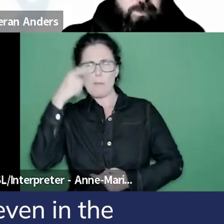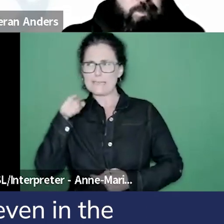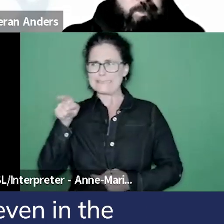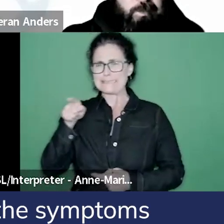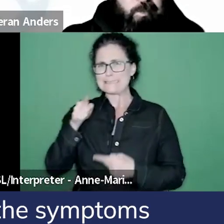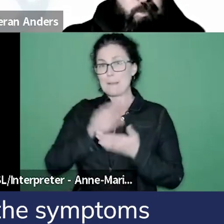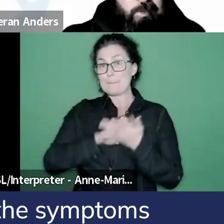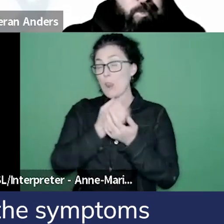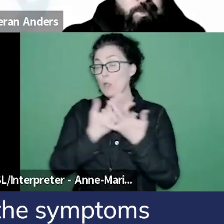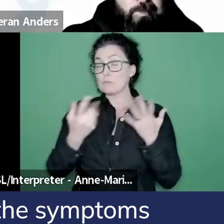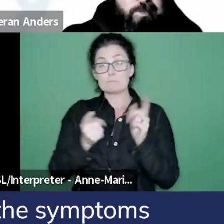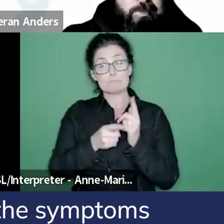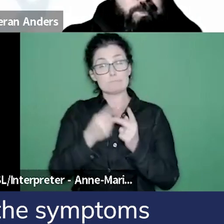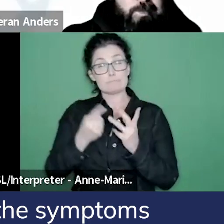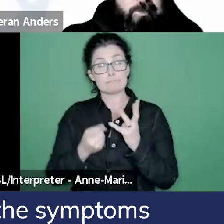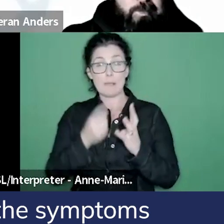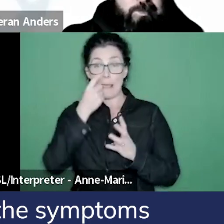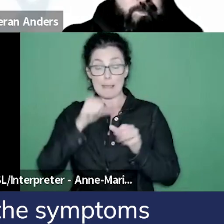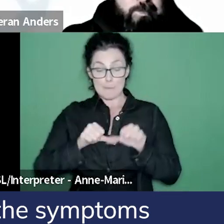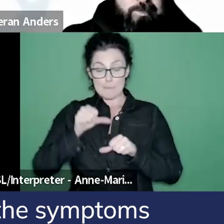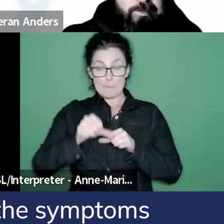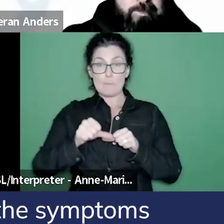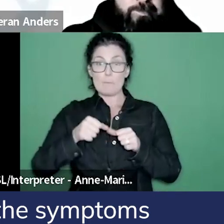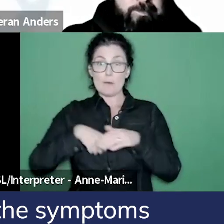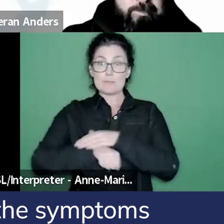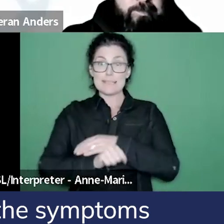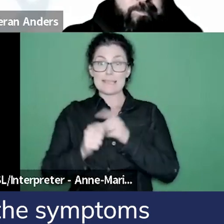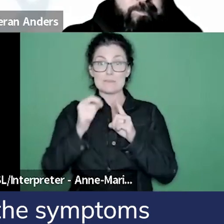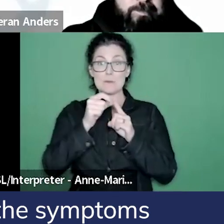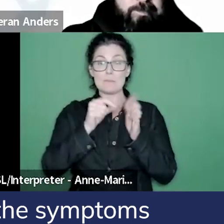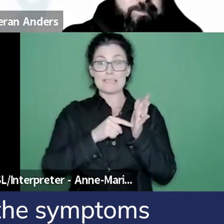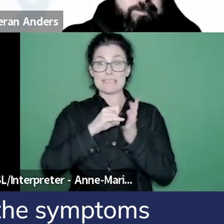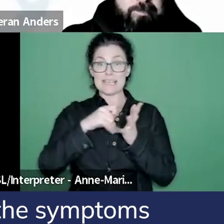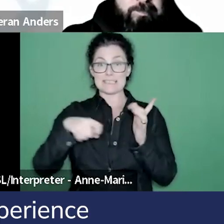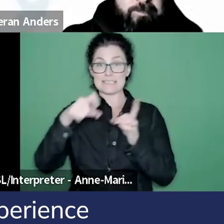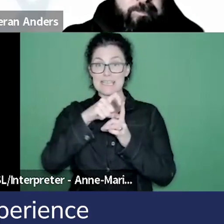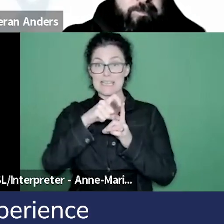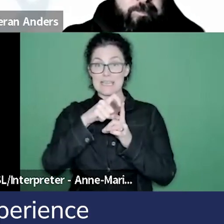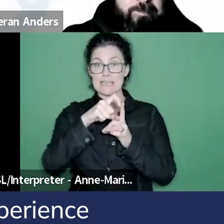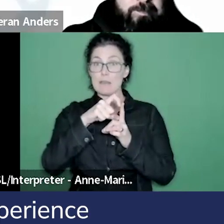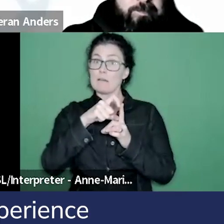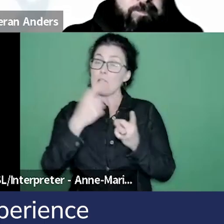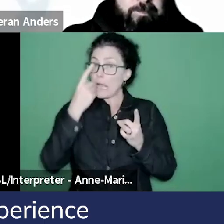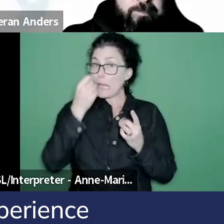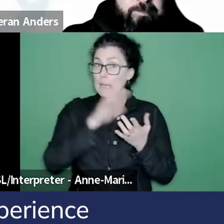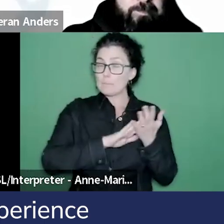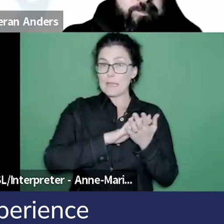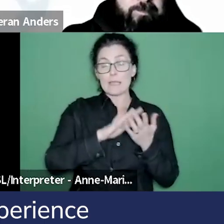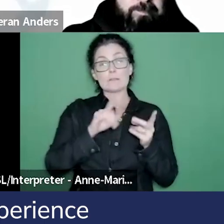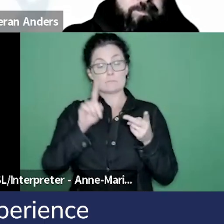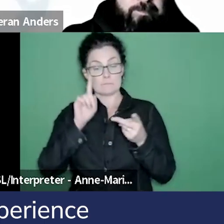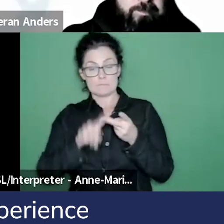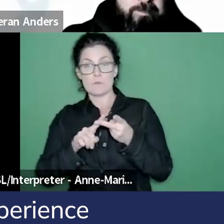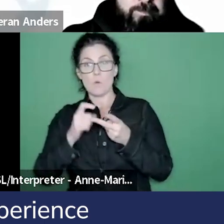in the research world, it can mean postnatal PTSD and refer to the symptoms of PTSD, but it can also refer to the